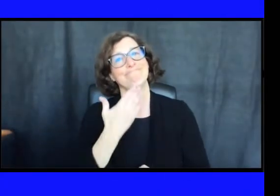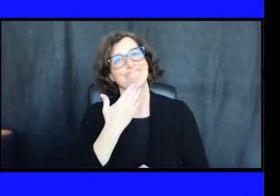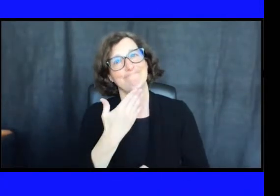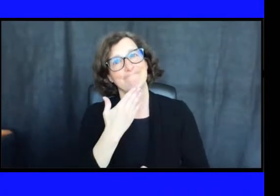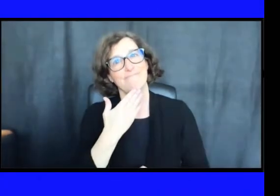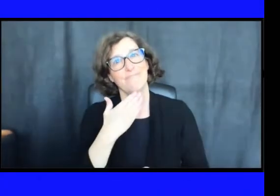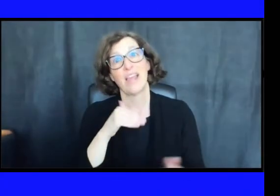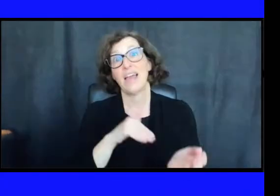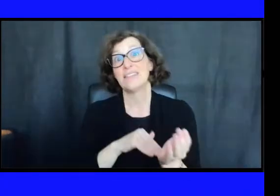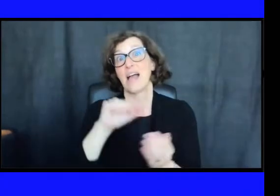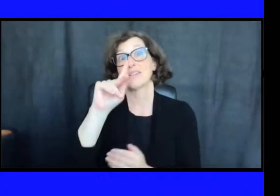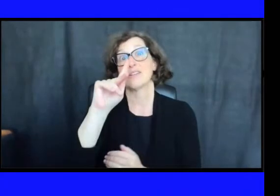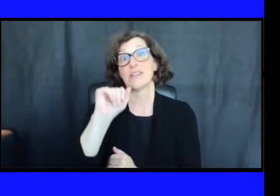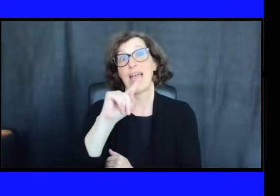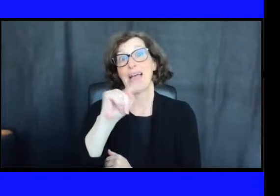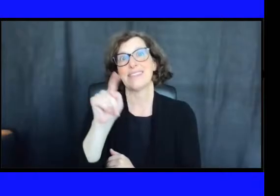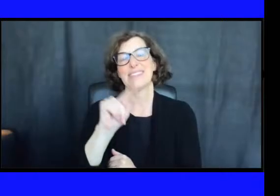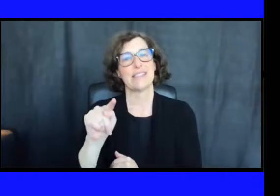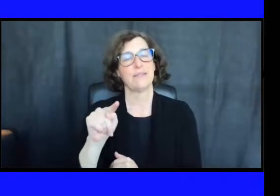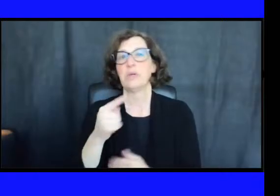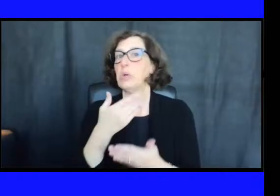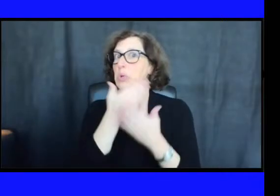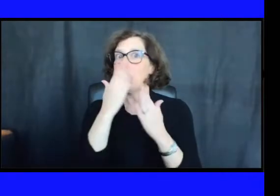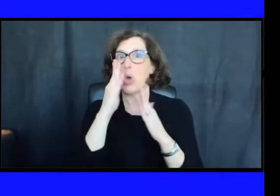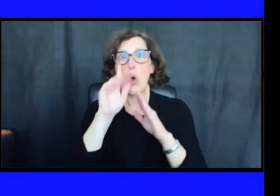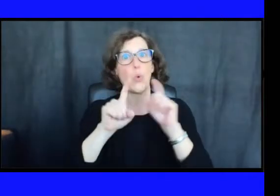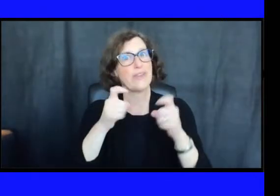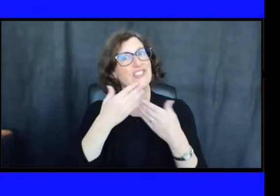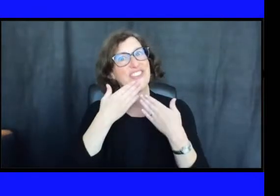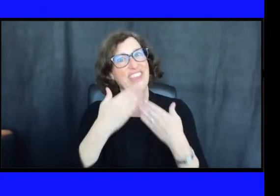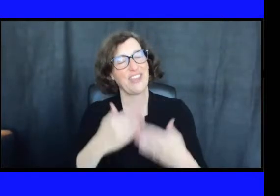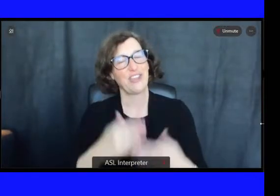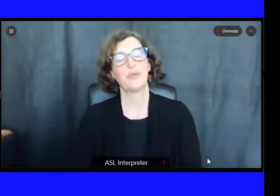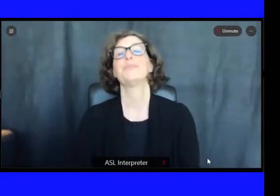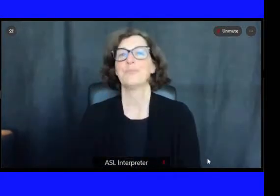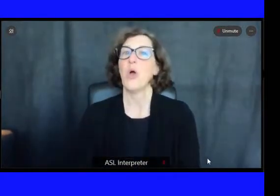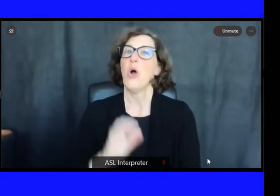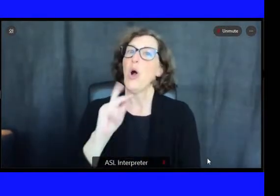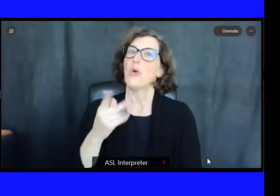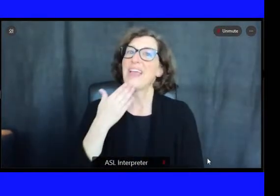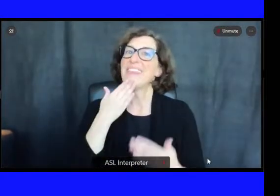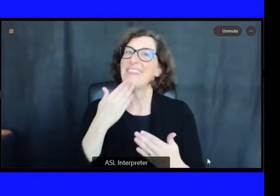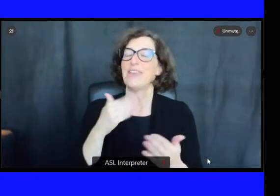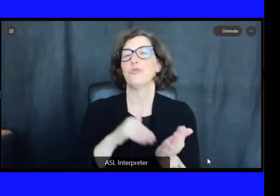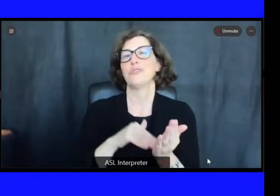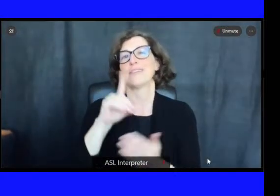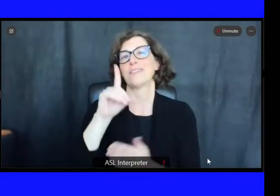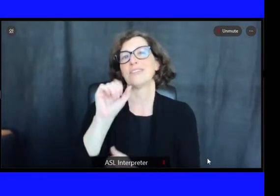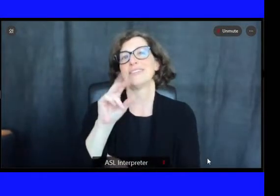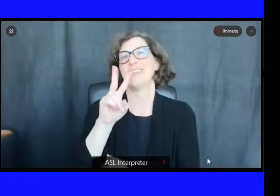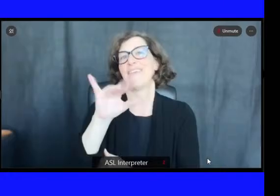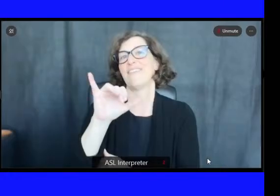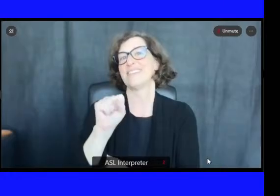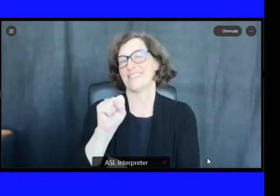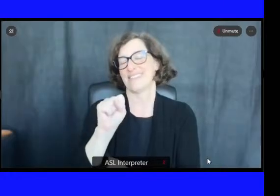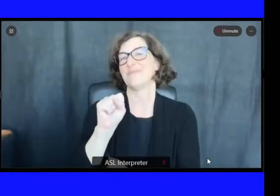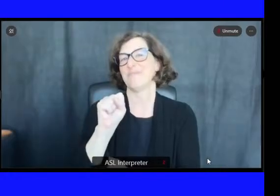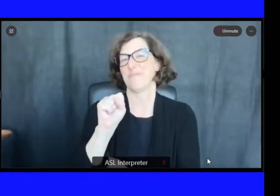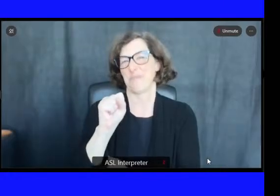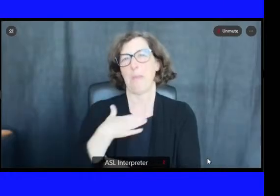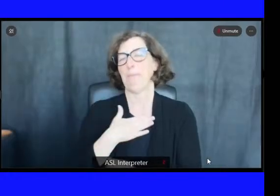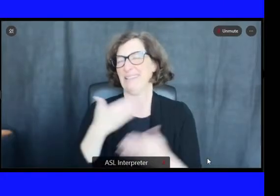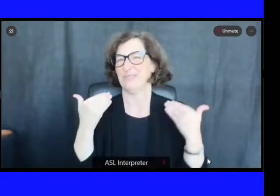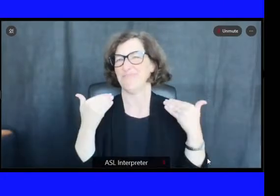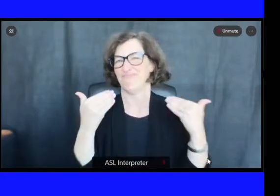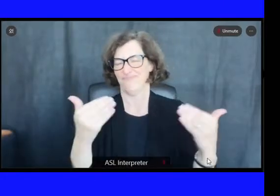Yeah, Dr. Davis. Great, thanks. Next slide, please. So now I'm just going to walk you through